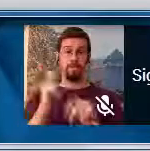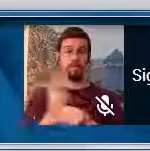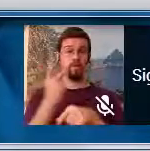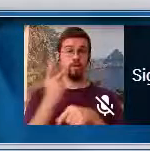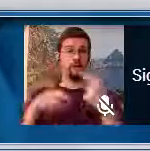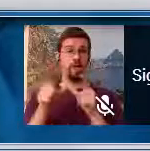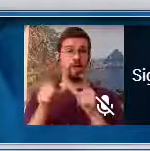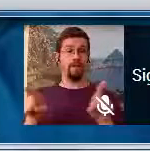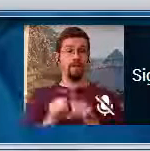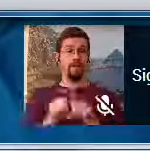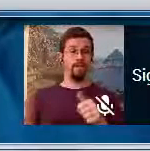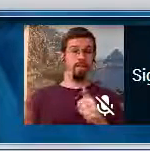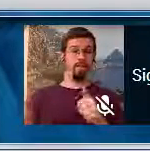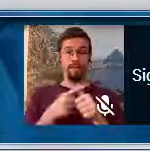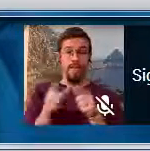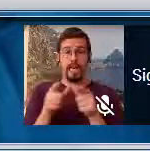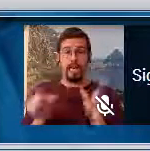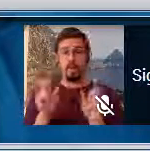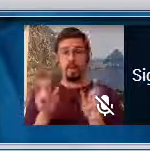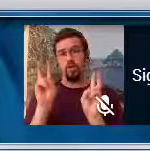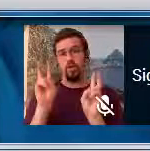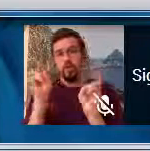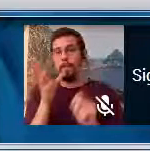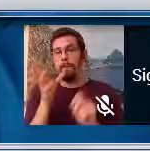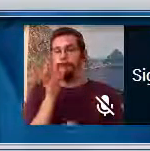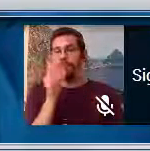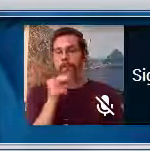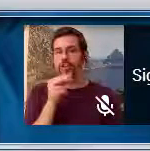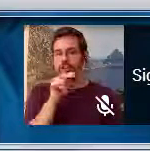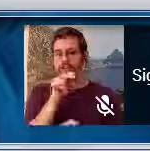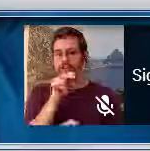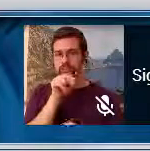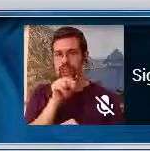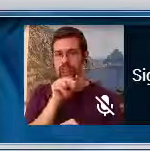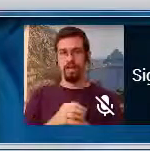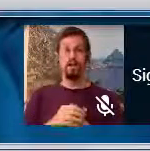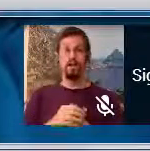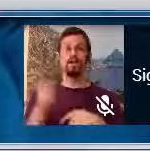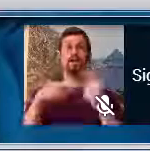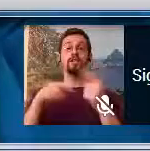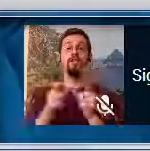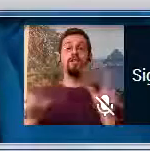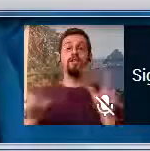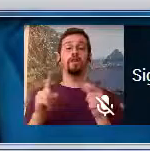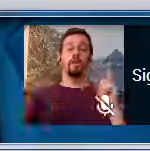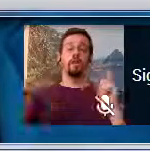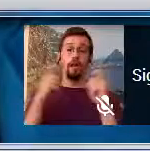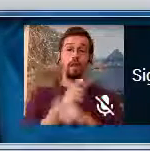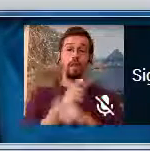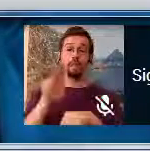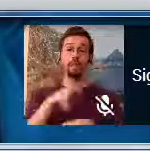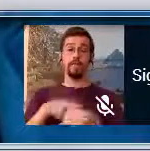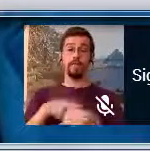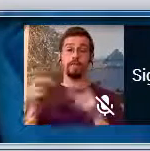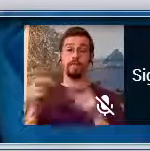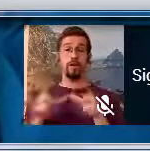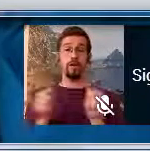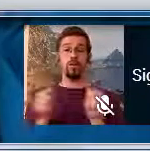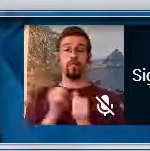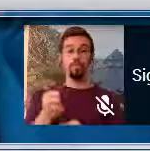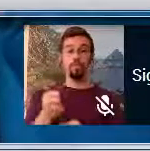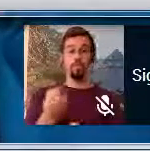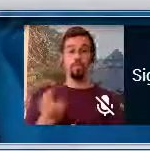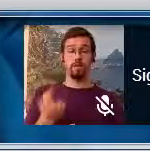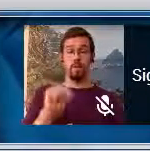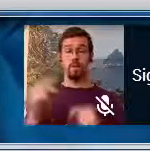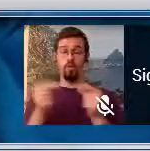mother tongue. Sign language is a complex, natural language with its own grammatical rules and syntax,